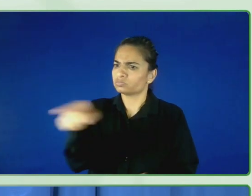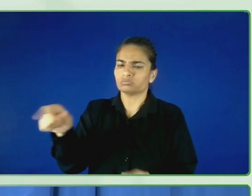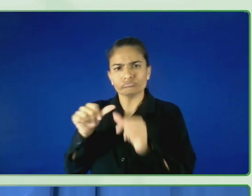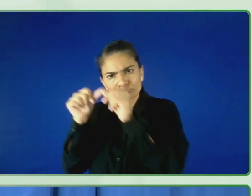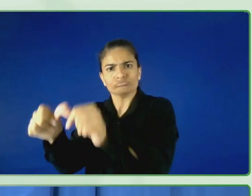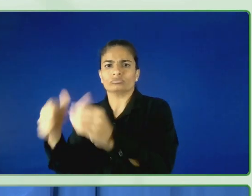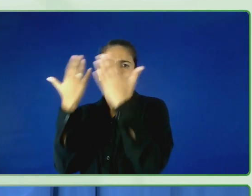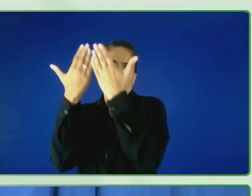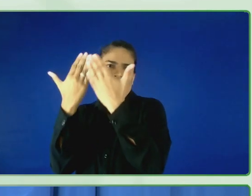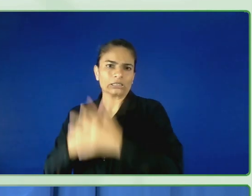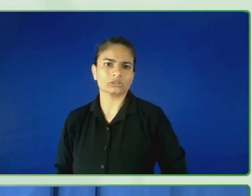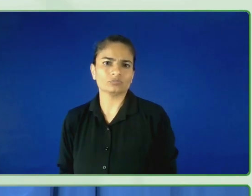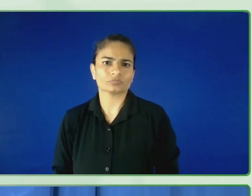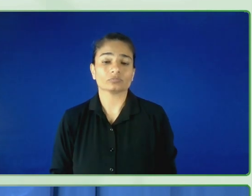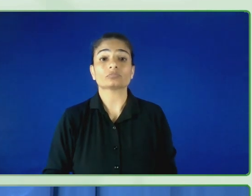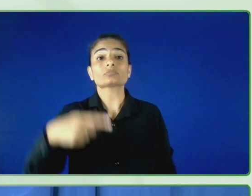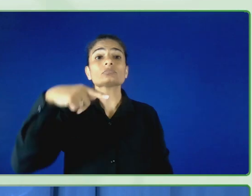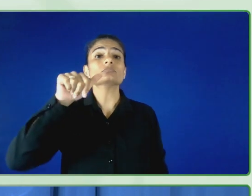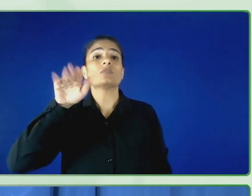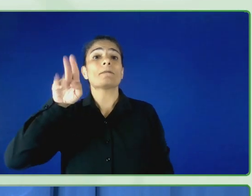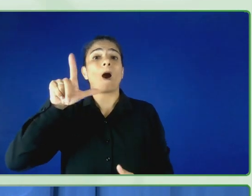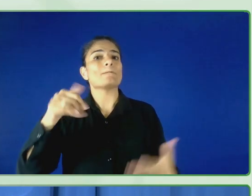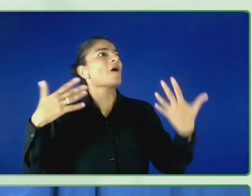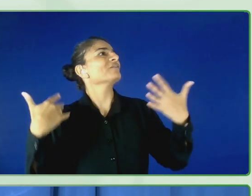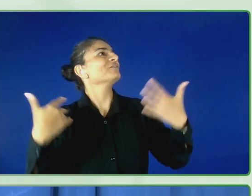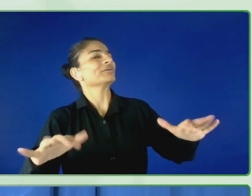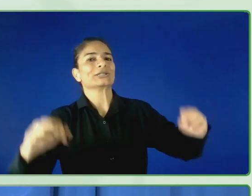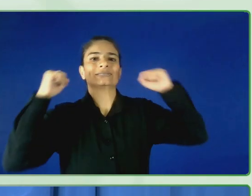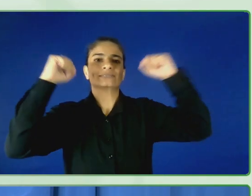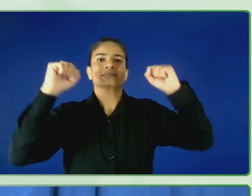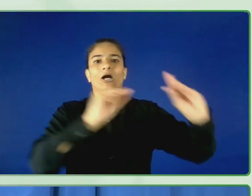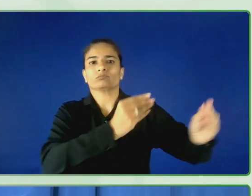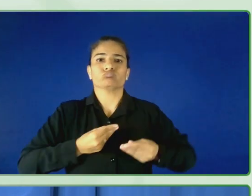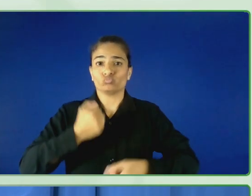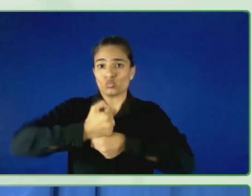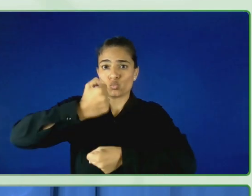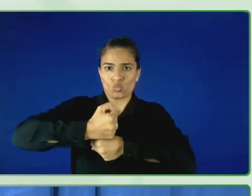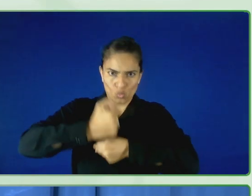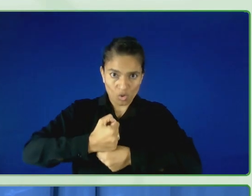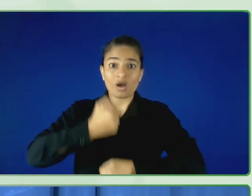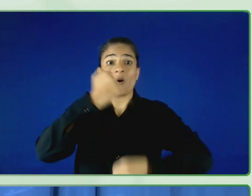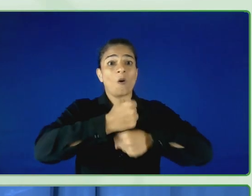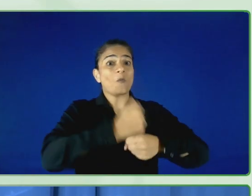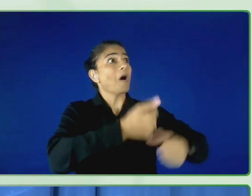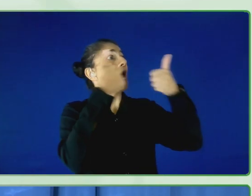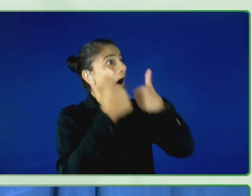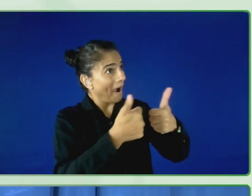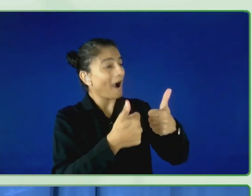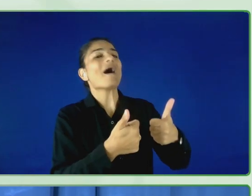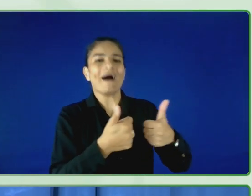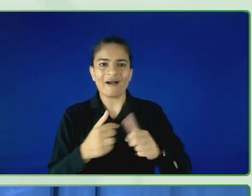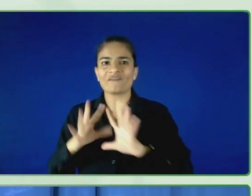job, he was able to provide for his family as well. So my invitation is to join